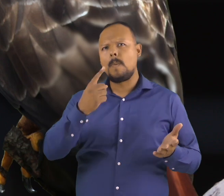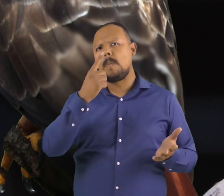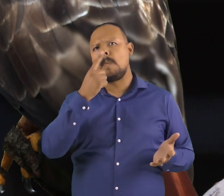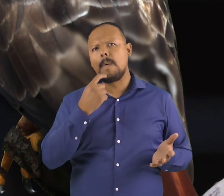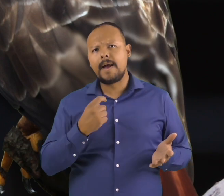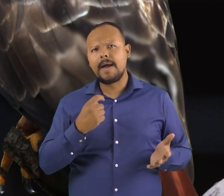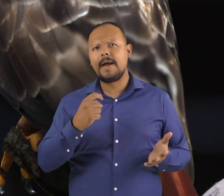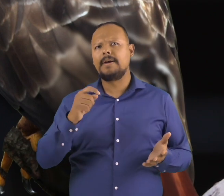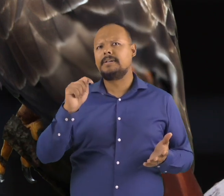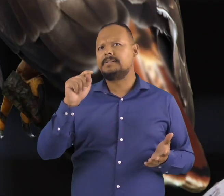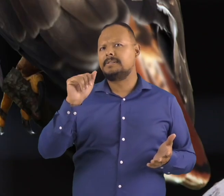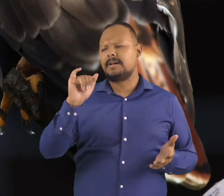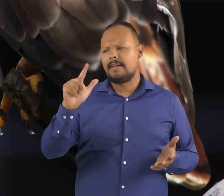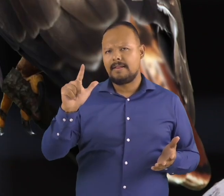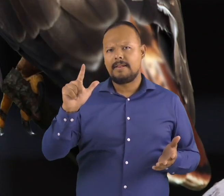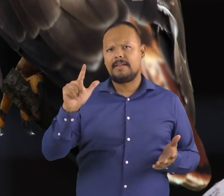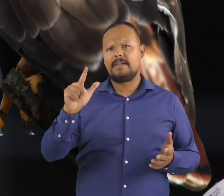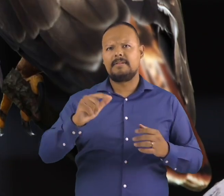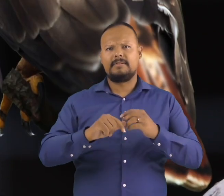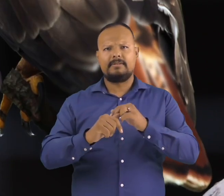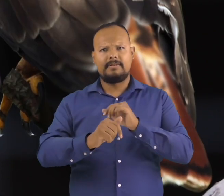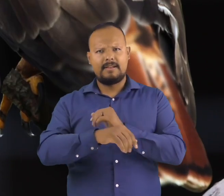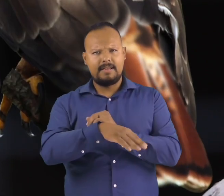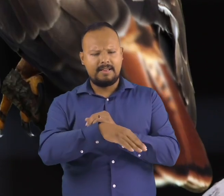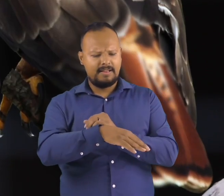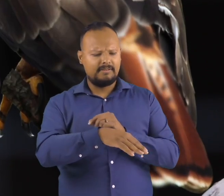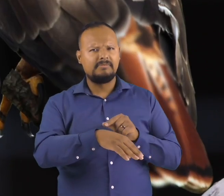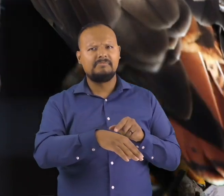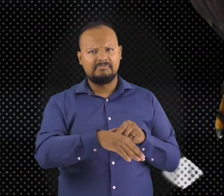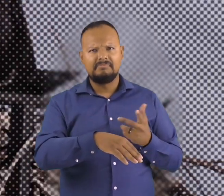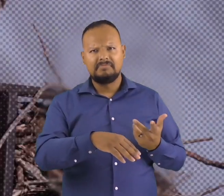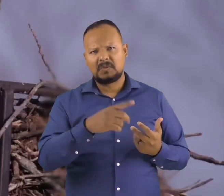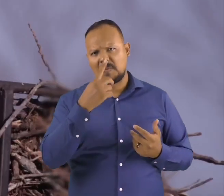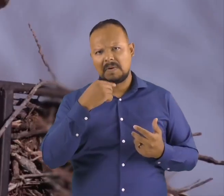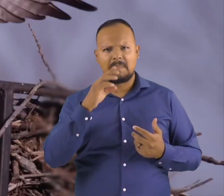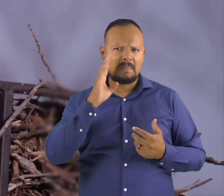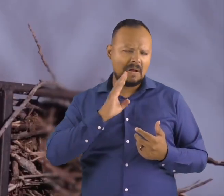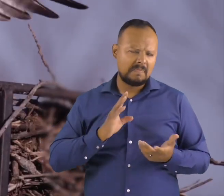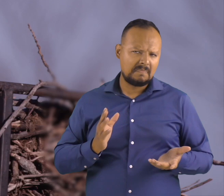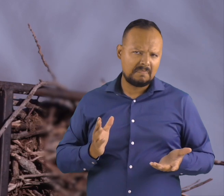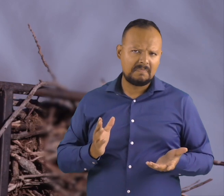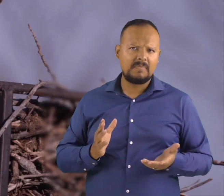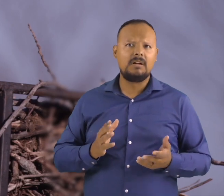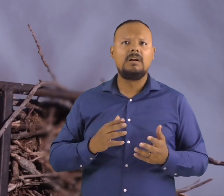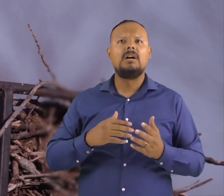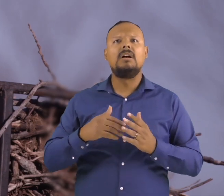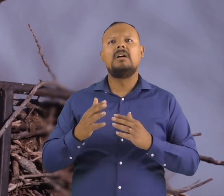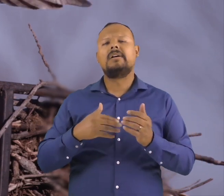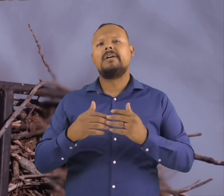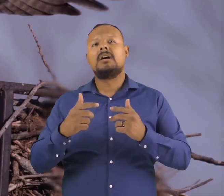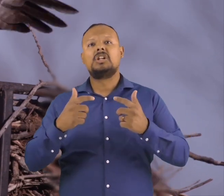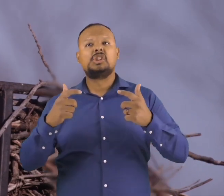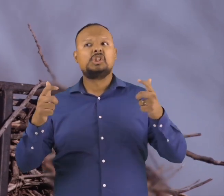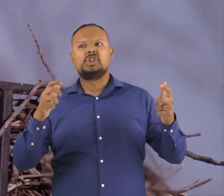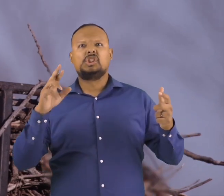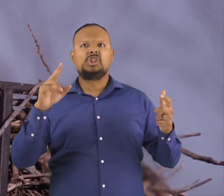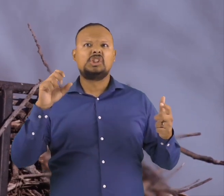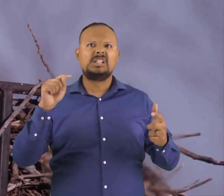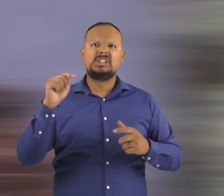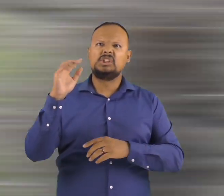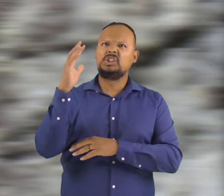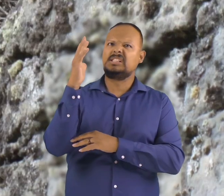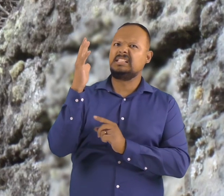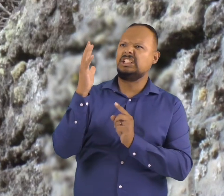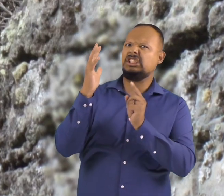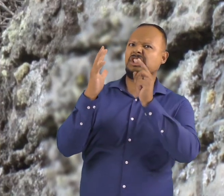the red-tailed hawk because it has a reddish-brown tail. Hawks build large nests atop tall trees,